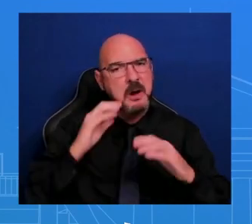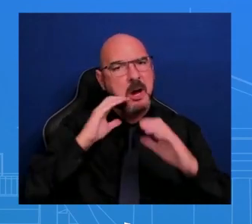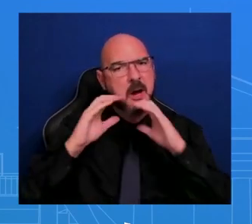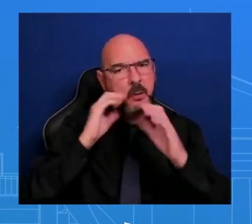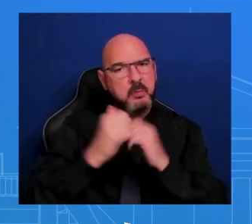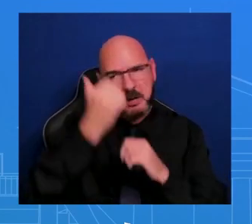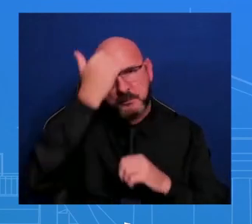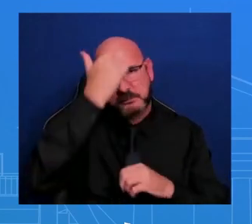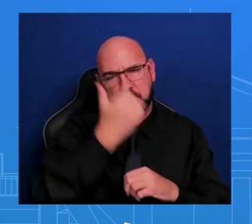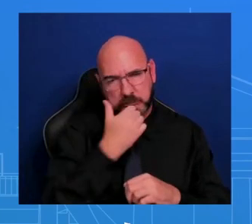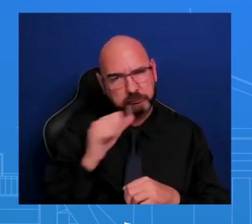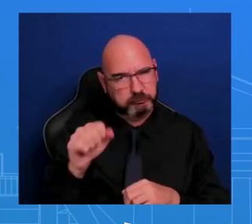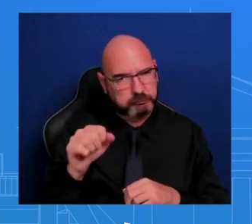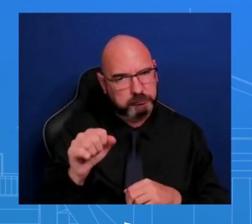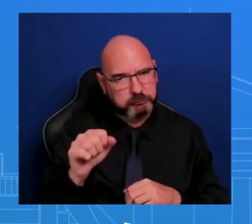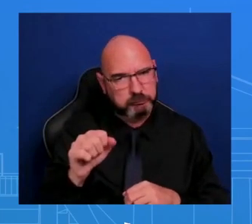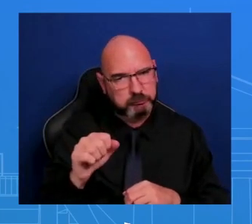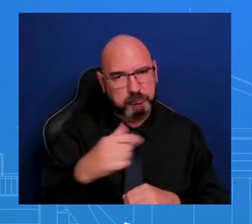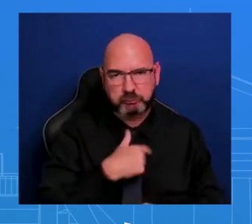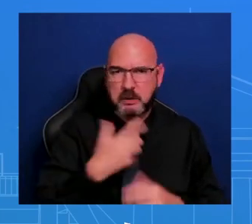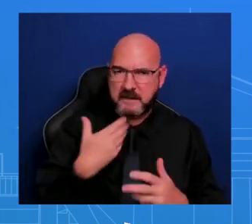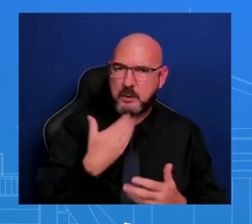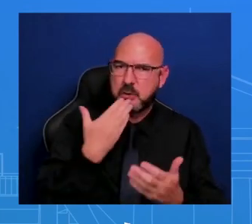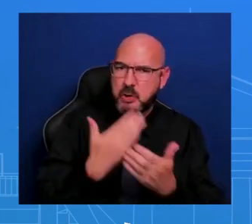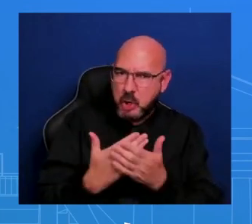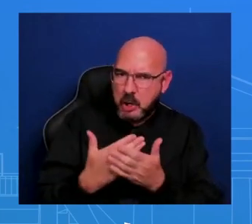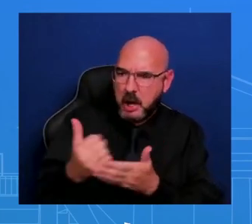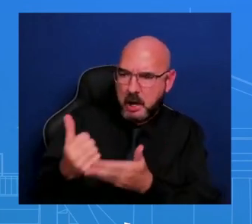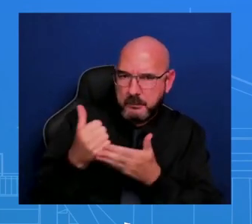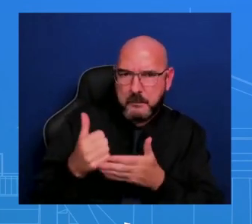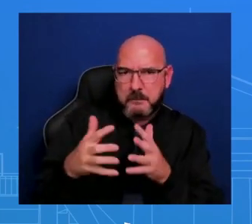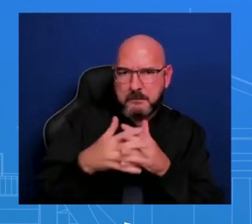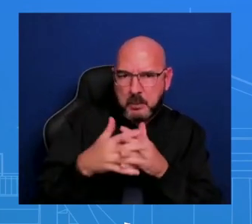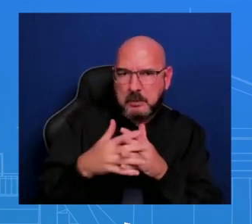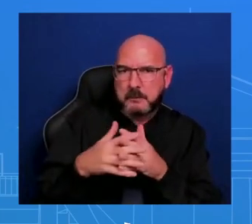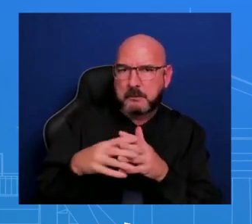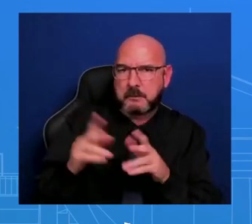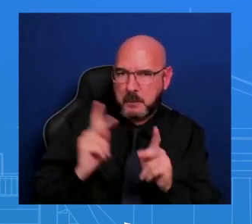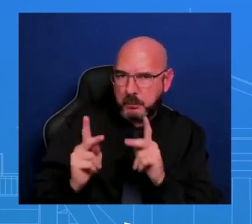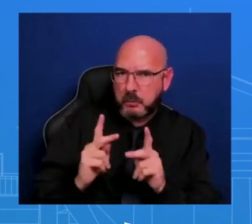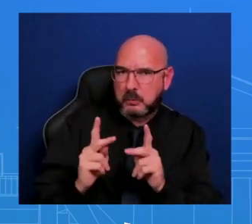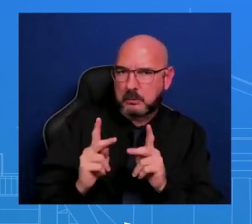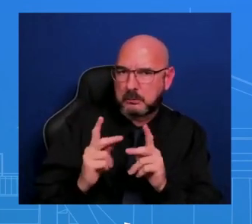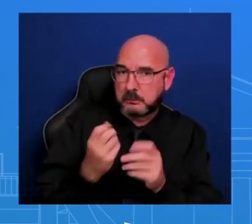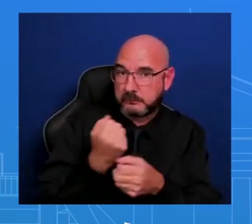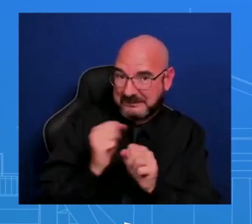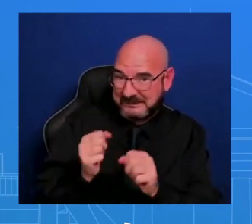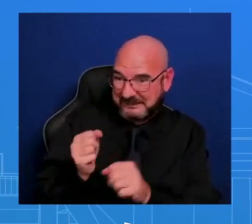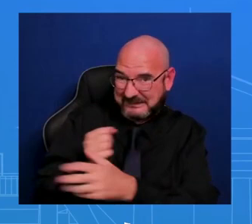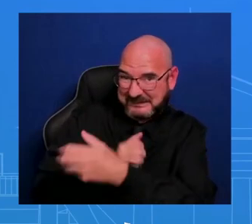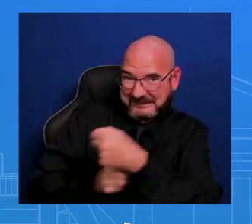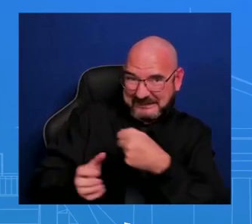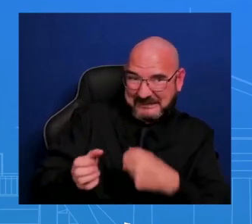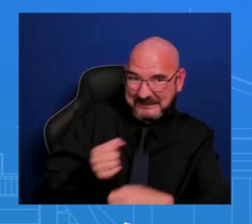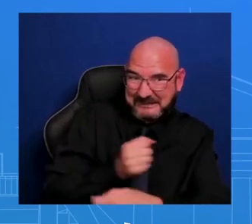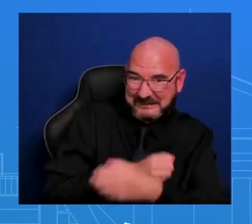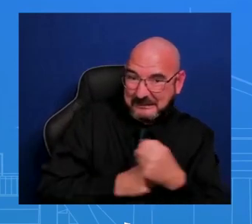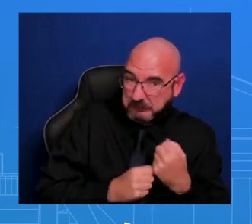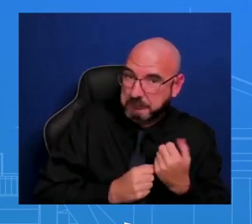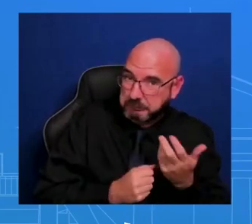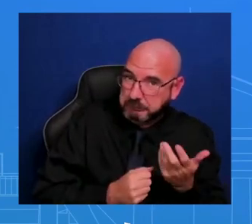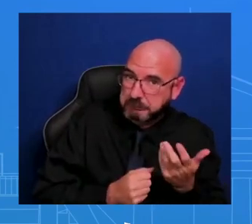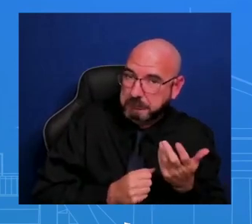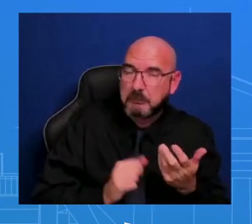their support in helping get those two Americans out. I would just tell you that those discussions and those conversations are ongoing, and